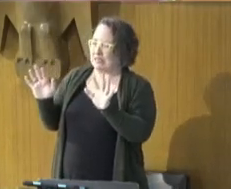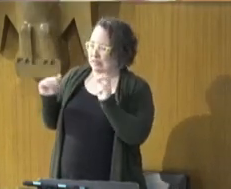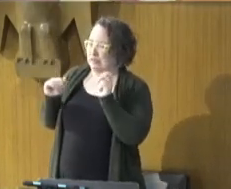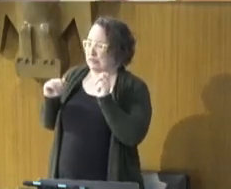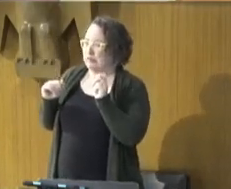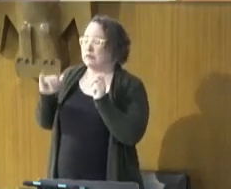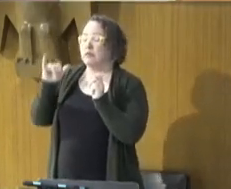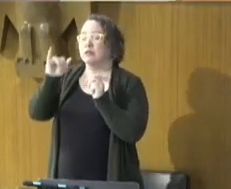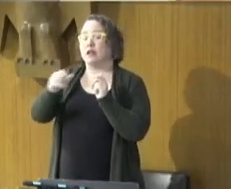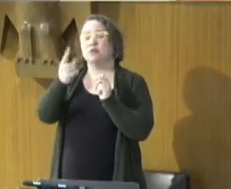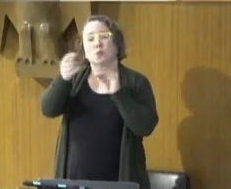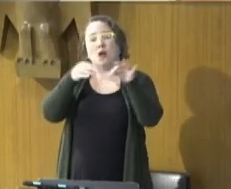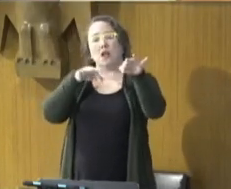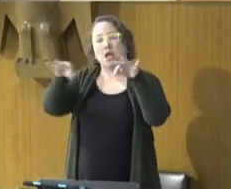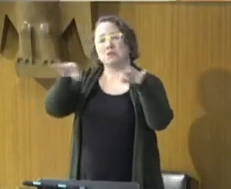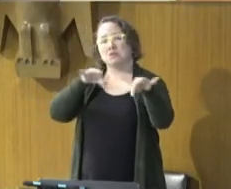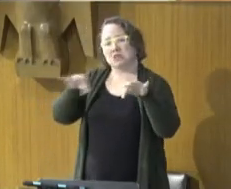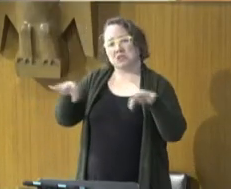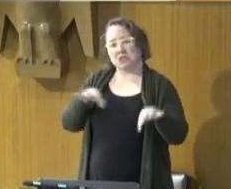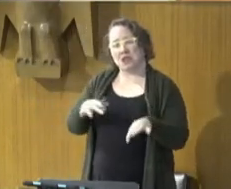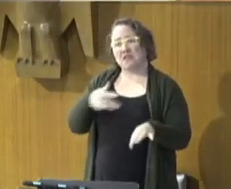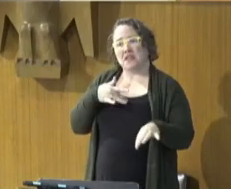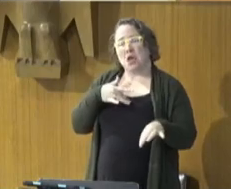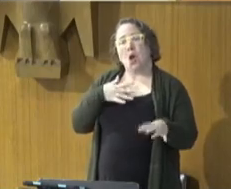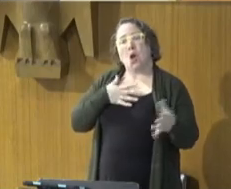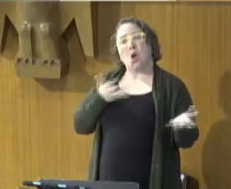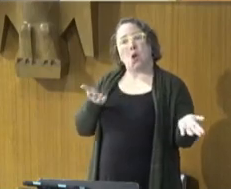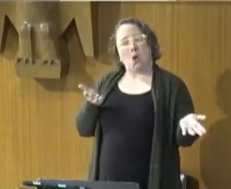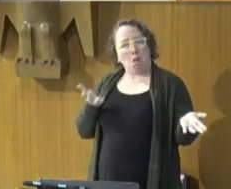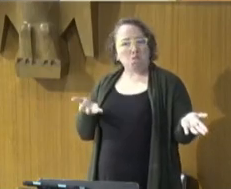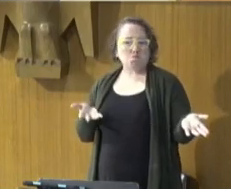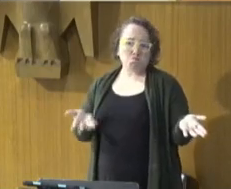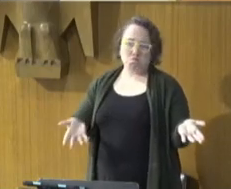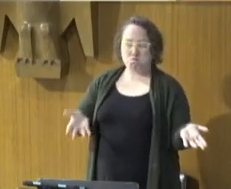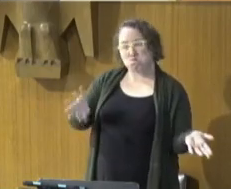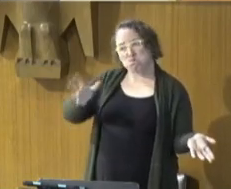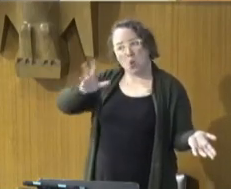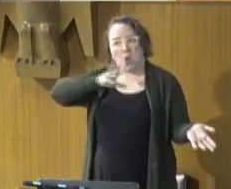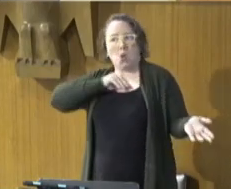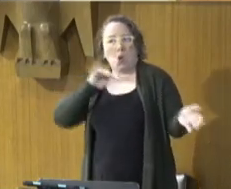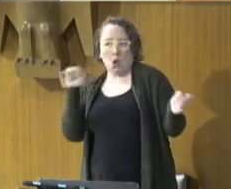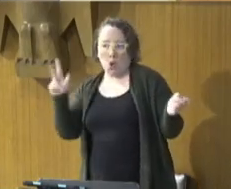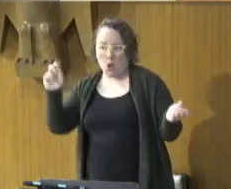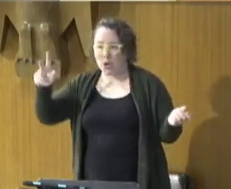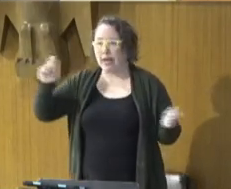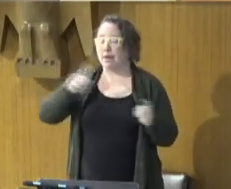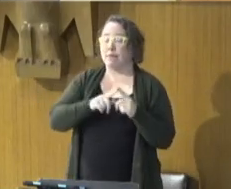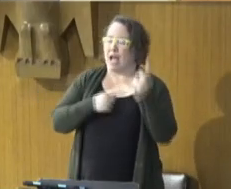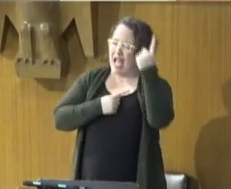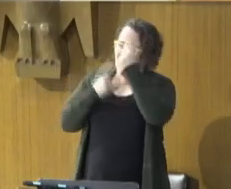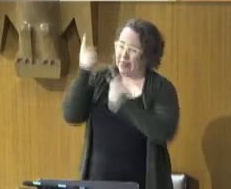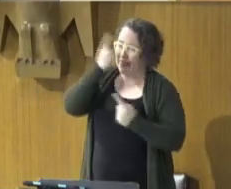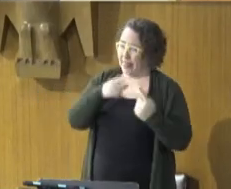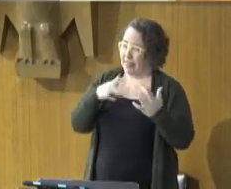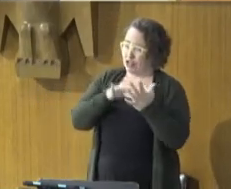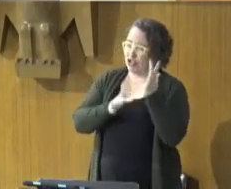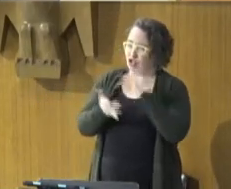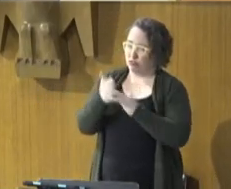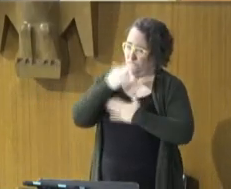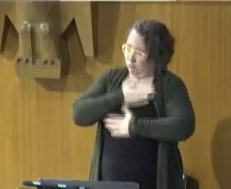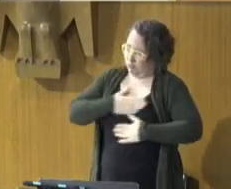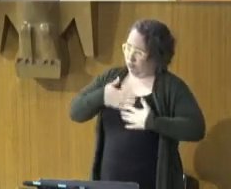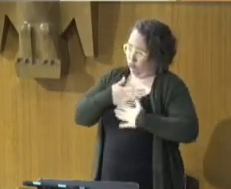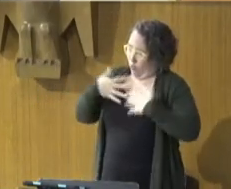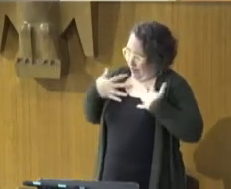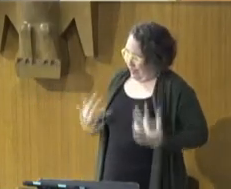That explanation certainly makes it more palatable. I like to think that Jesus enjoyed healing this woman in the end, right in